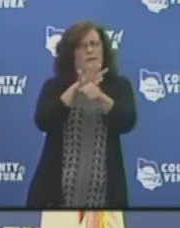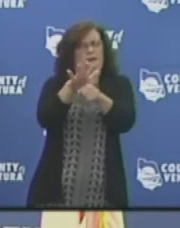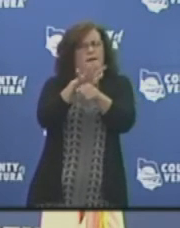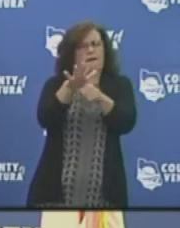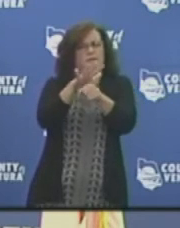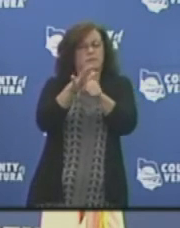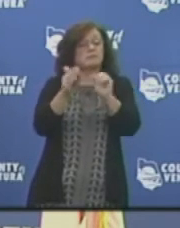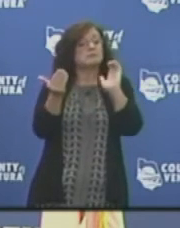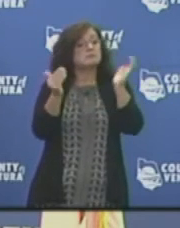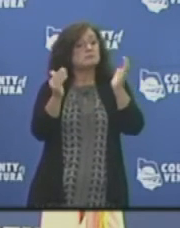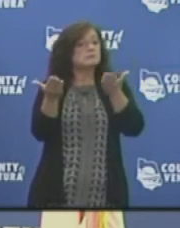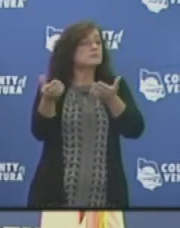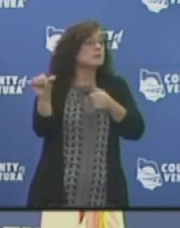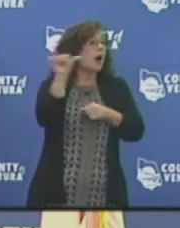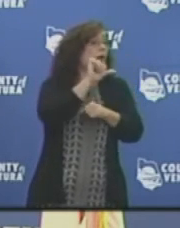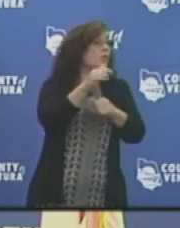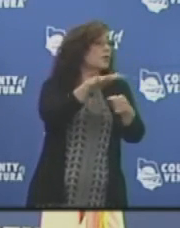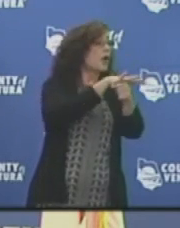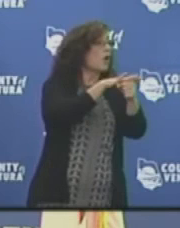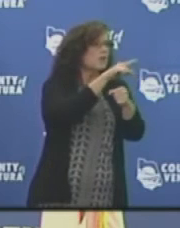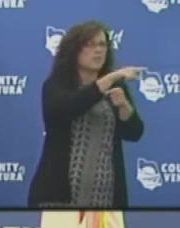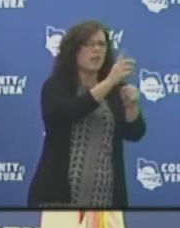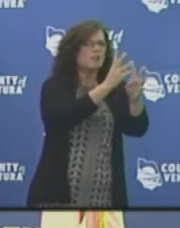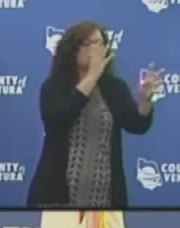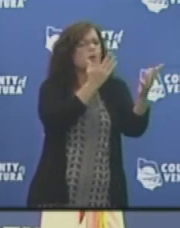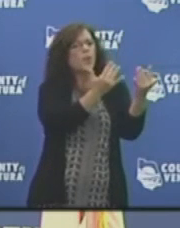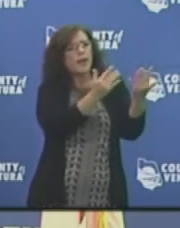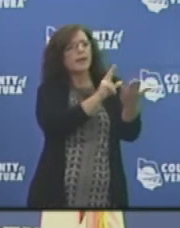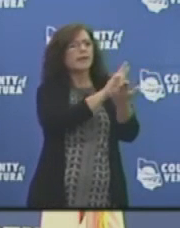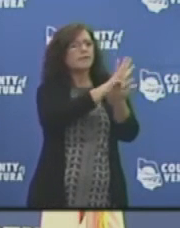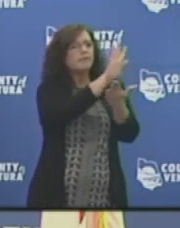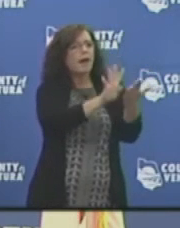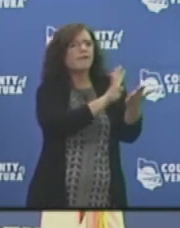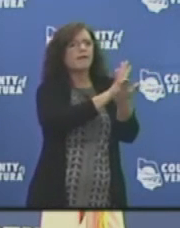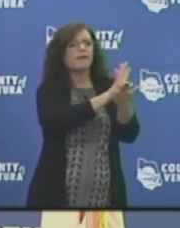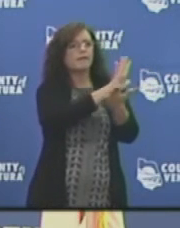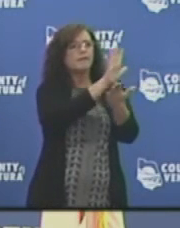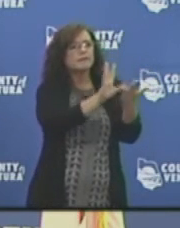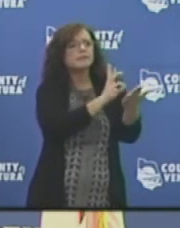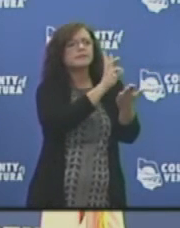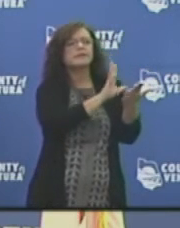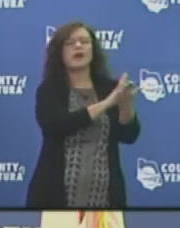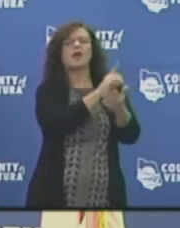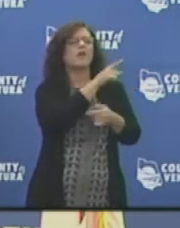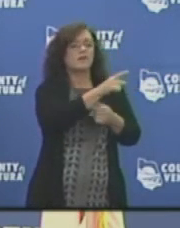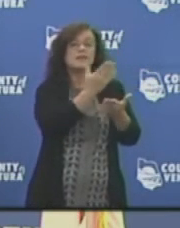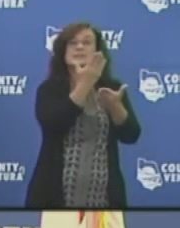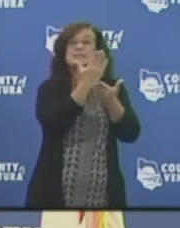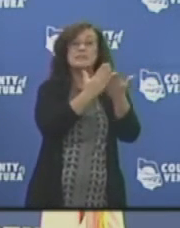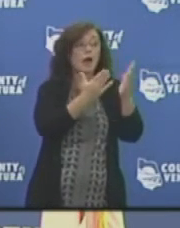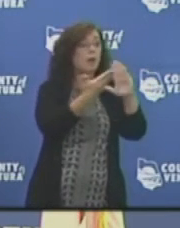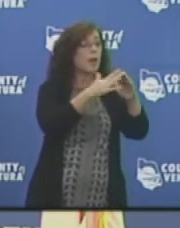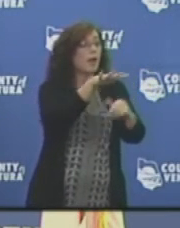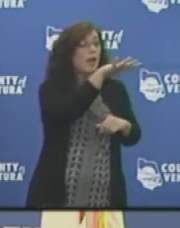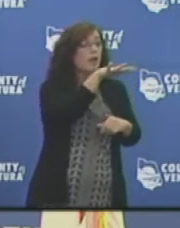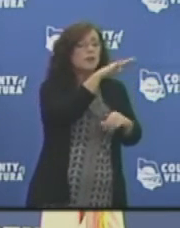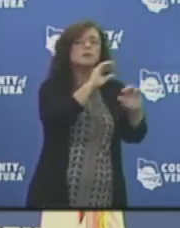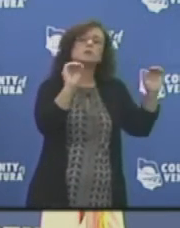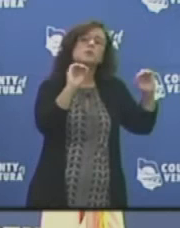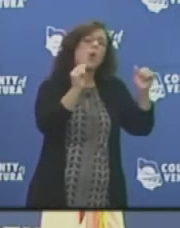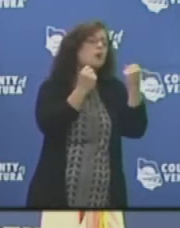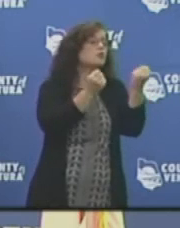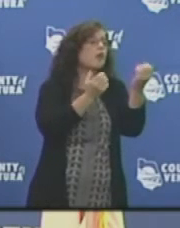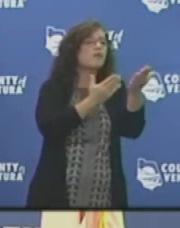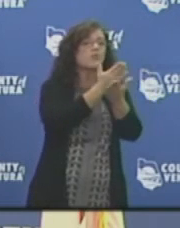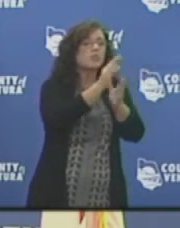are 5 and 6 hours. Some, they don't even have drive up. It's by appointment only. So we really we've invested in much